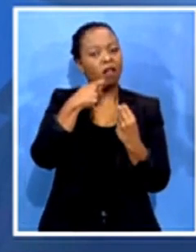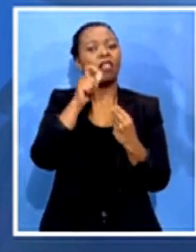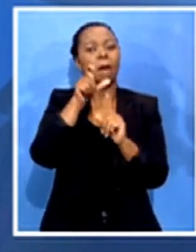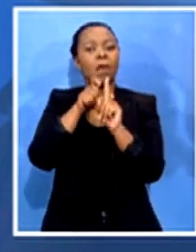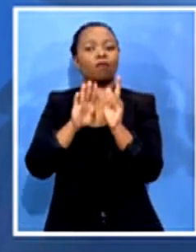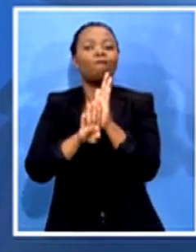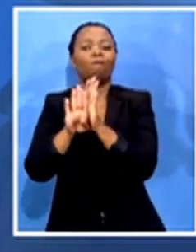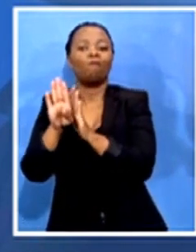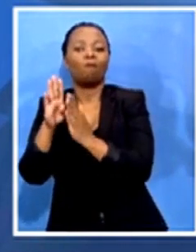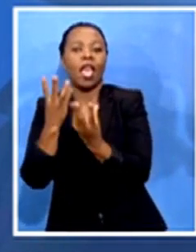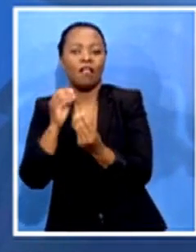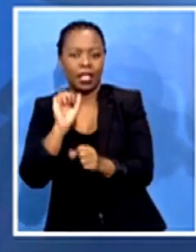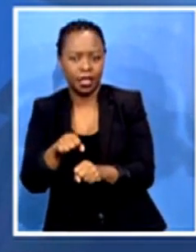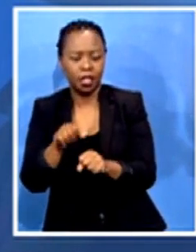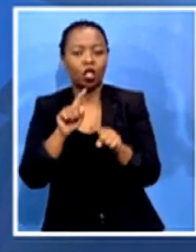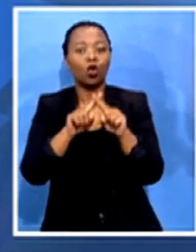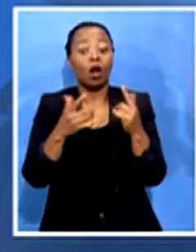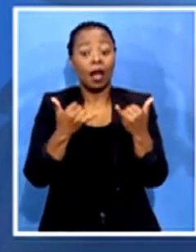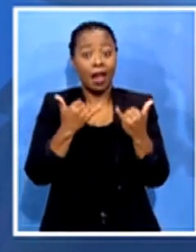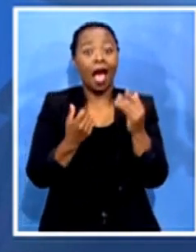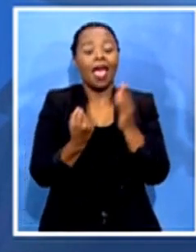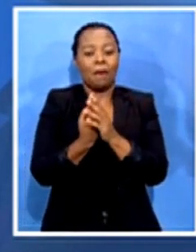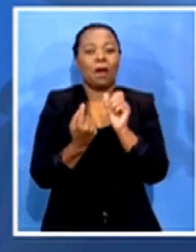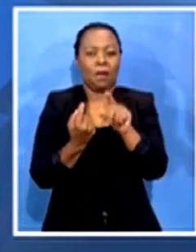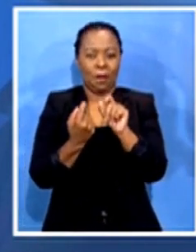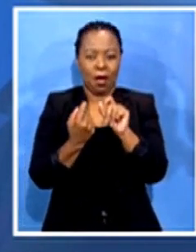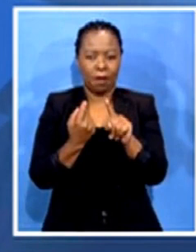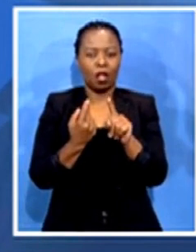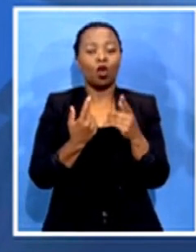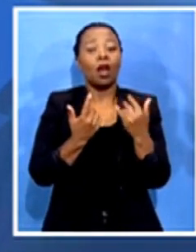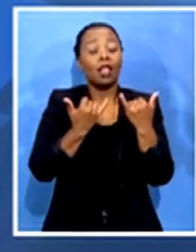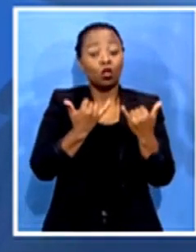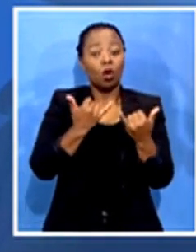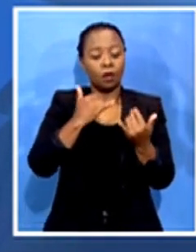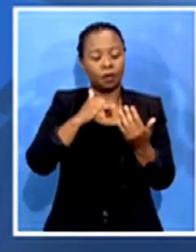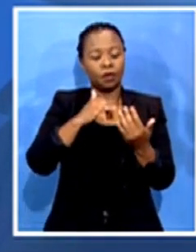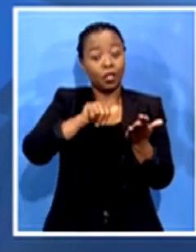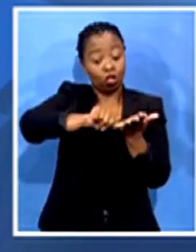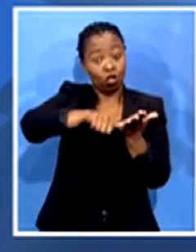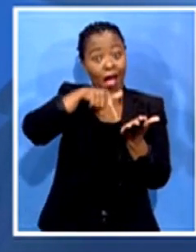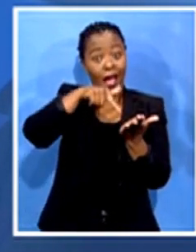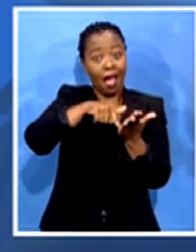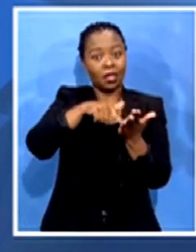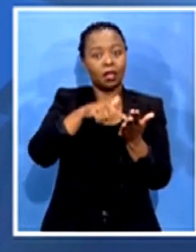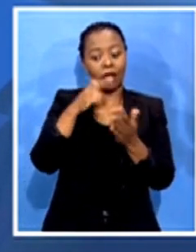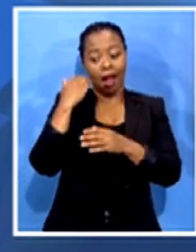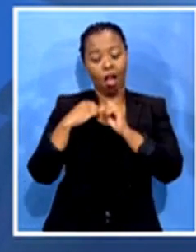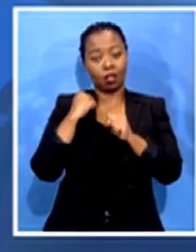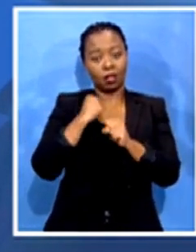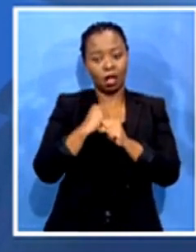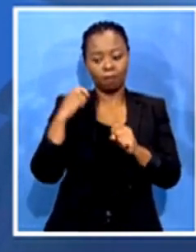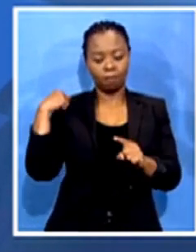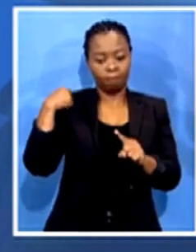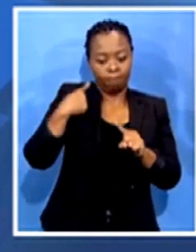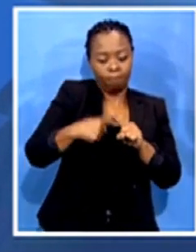happened. These grants were the ones that were extended throughout the year last year, and they've now lapsed, and now we